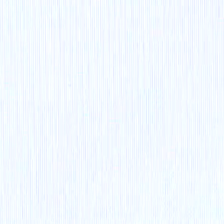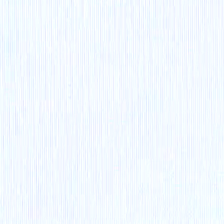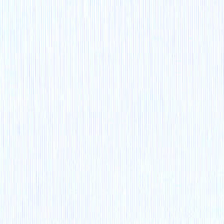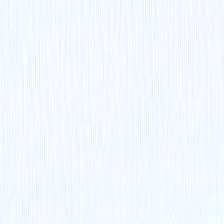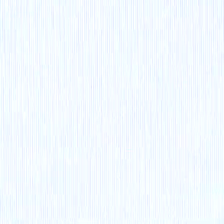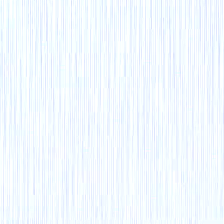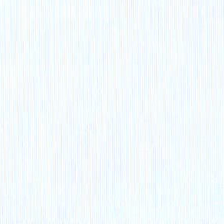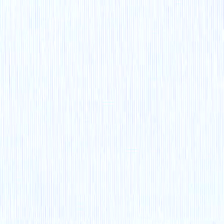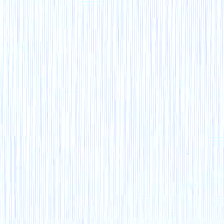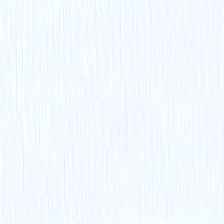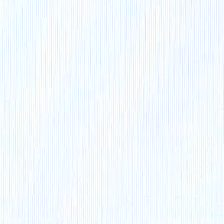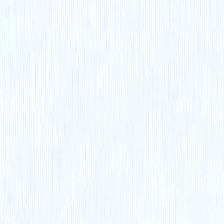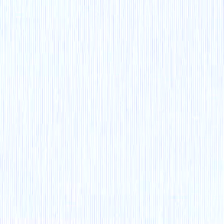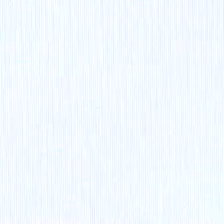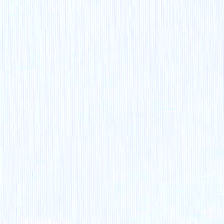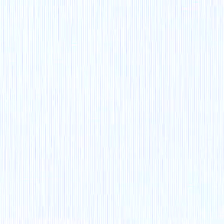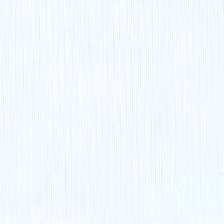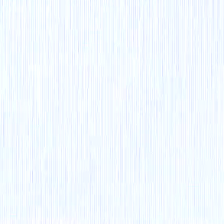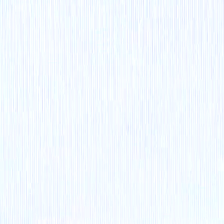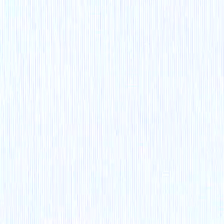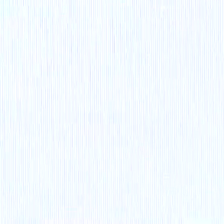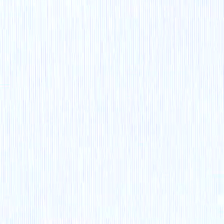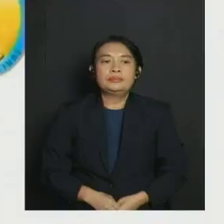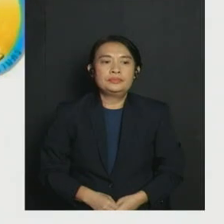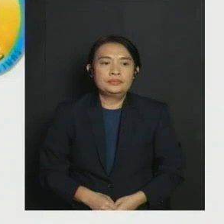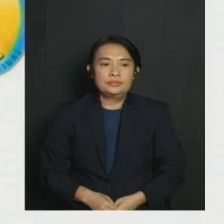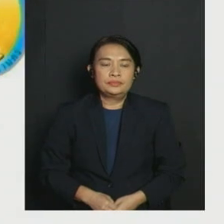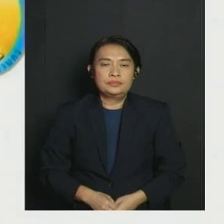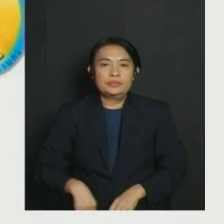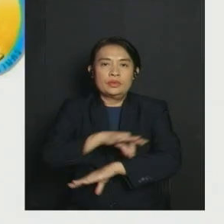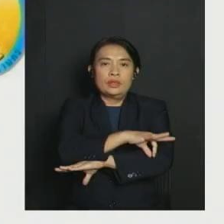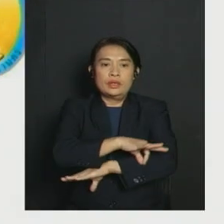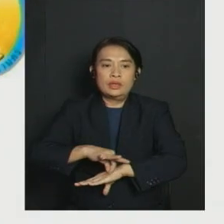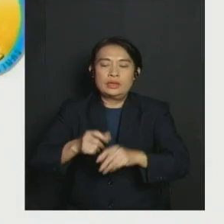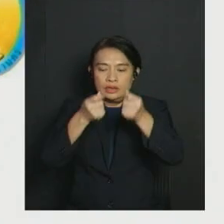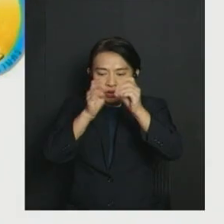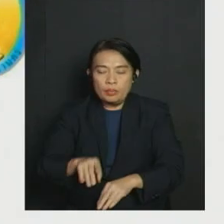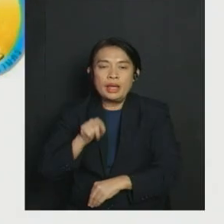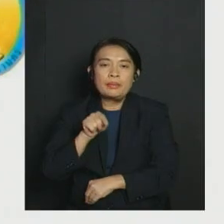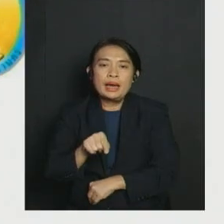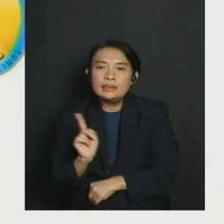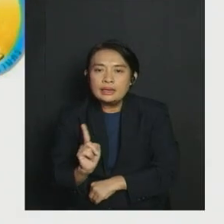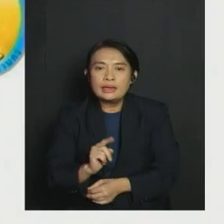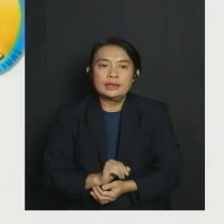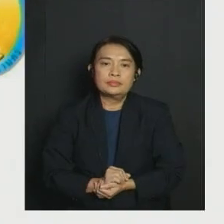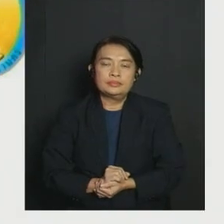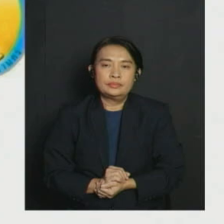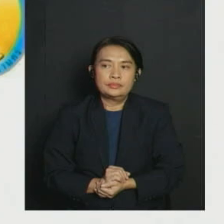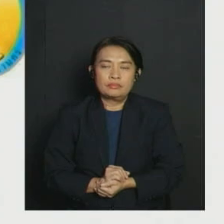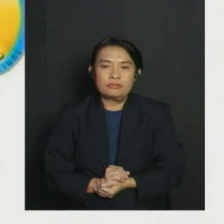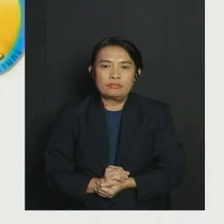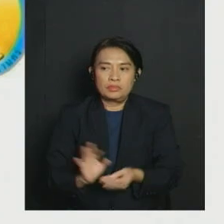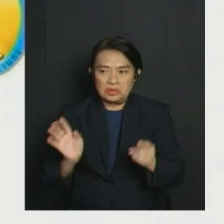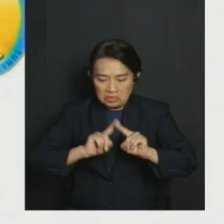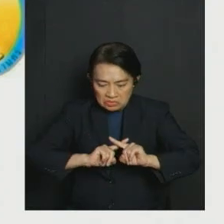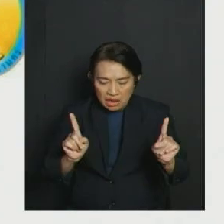And the communication, the design, everything is not in line. So you will confuse, this is the